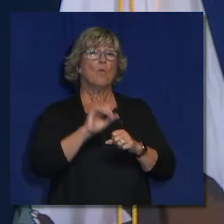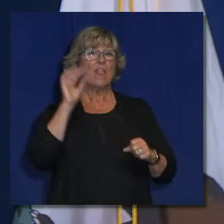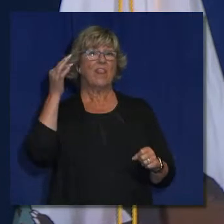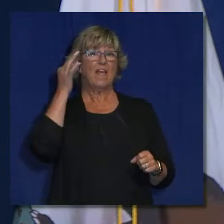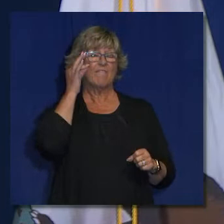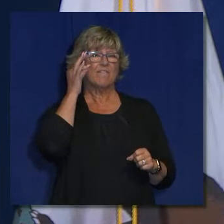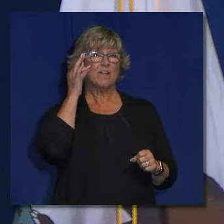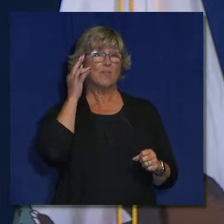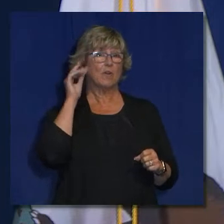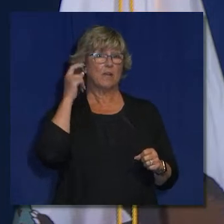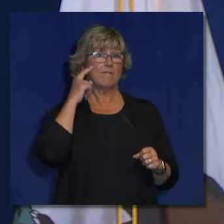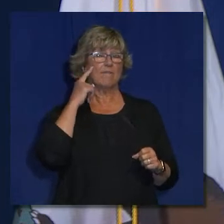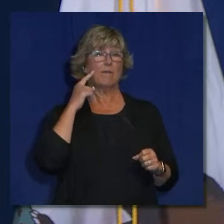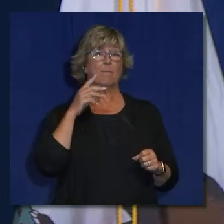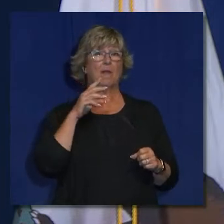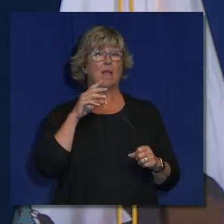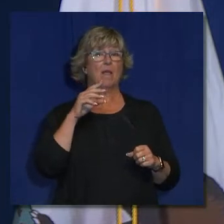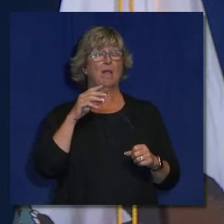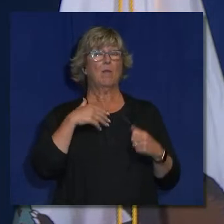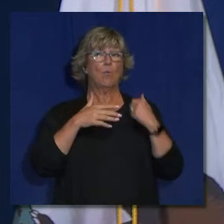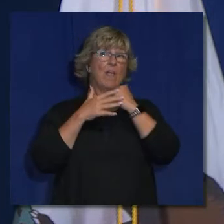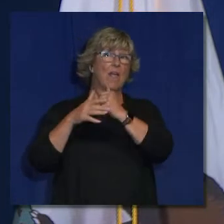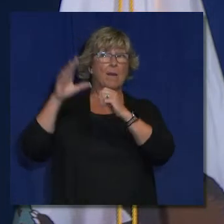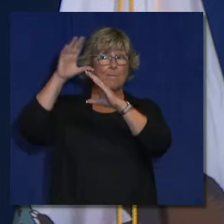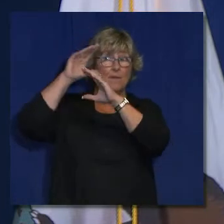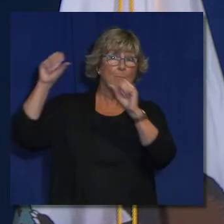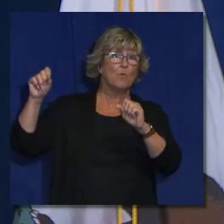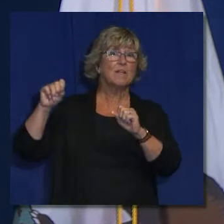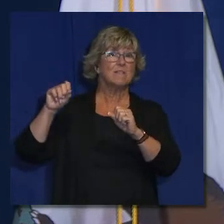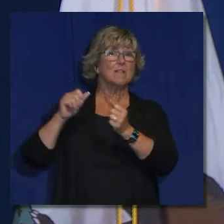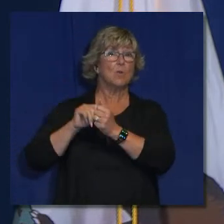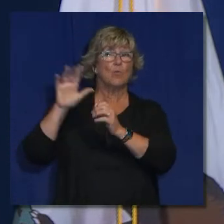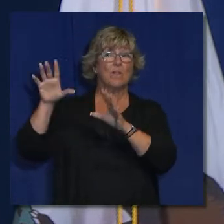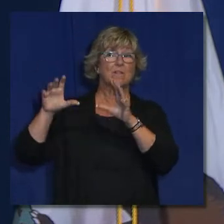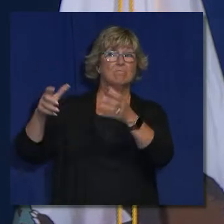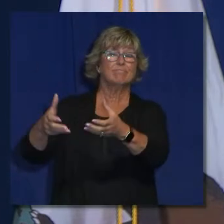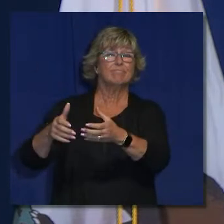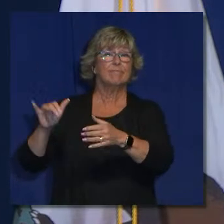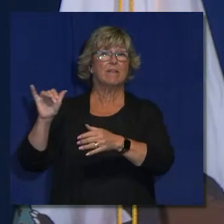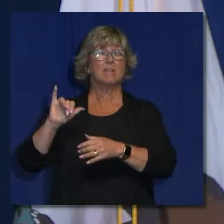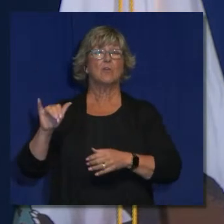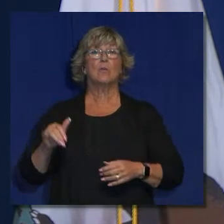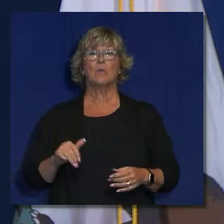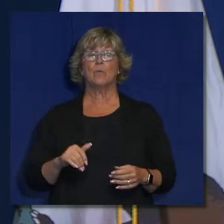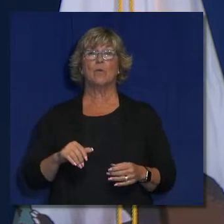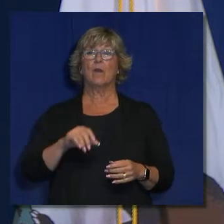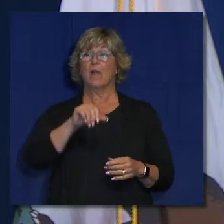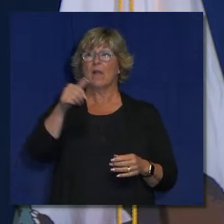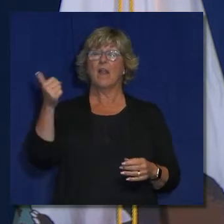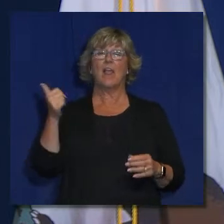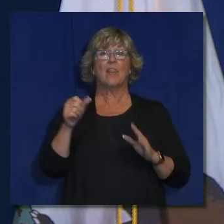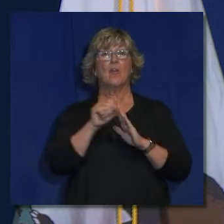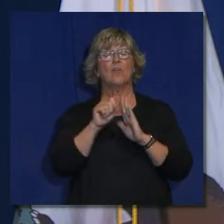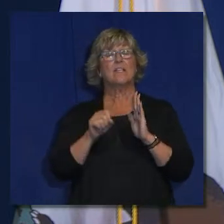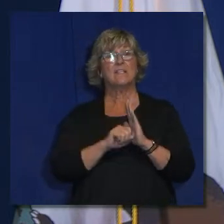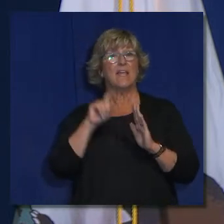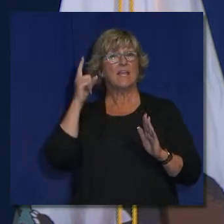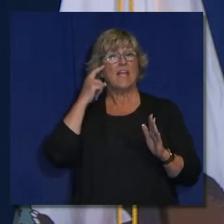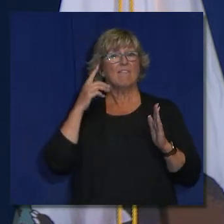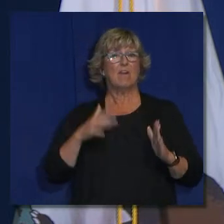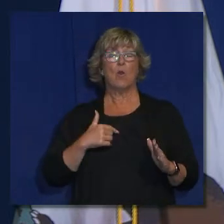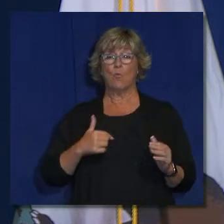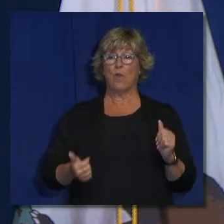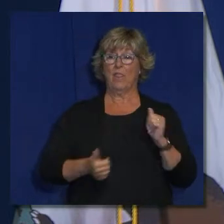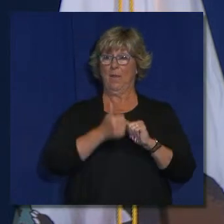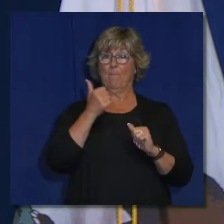government, actually helped the Biden administration put together a task force in this space, highlighted this with other state governors. We've been probably the